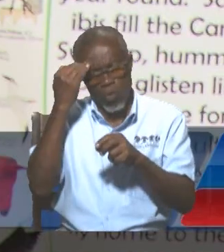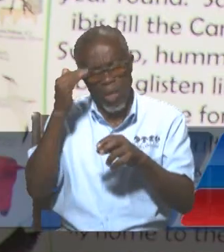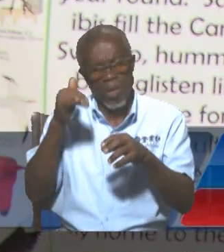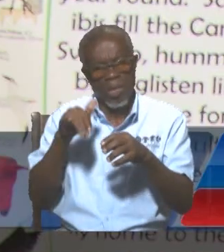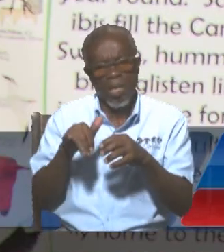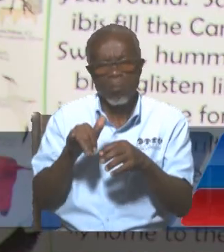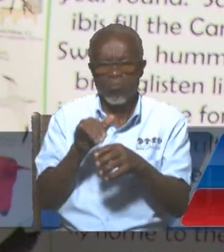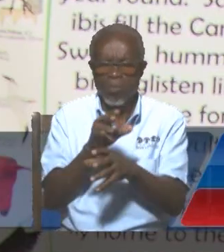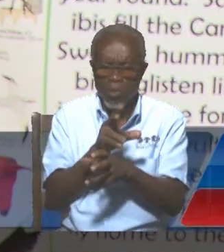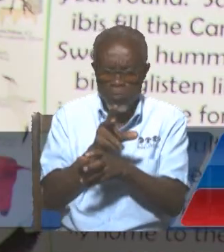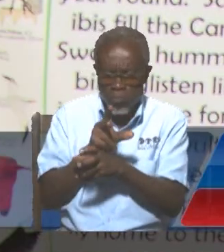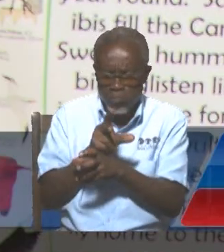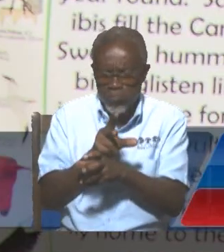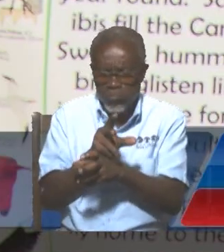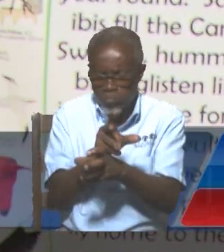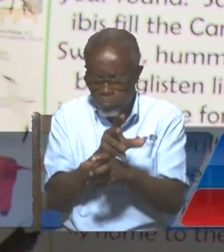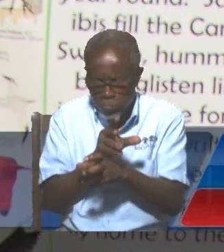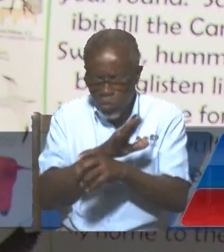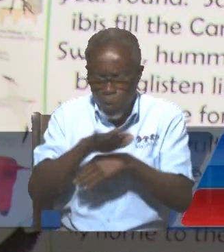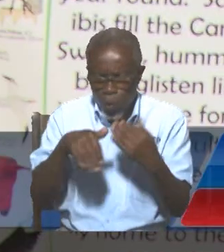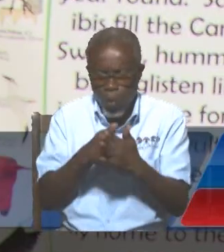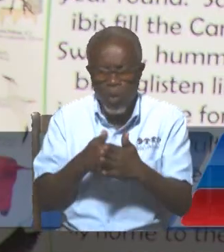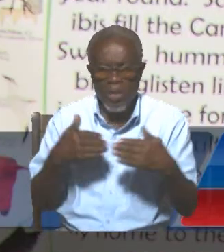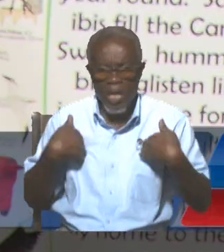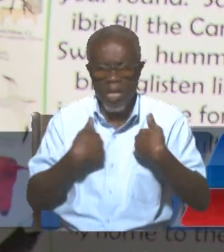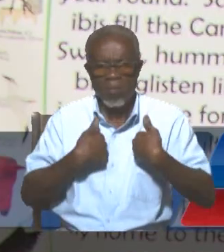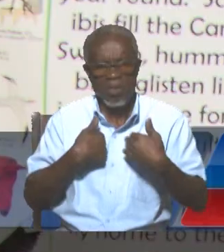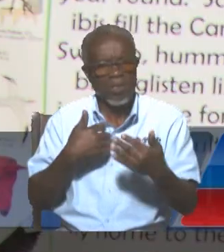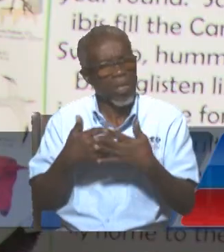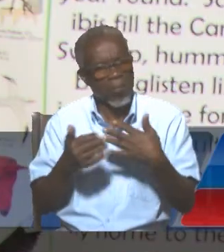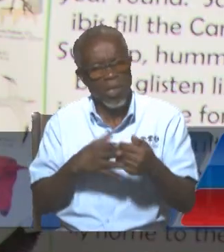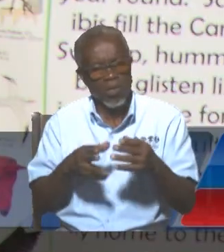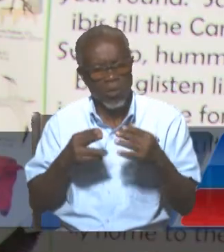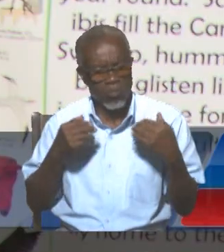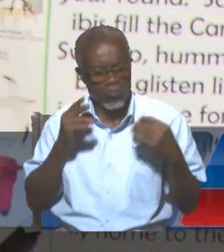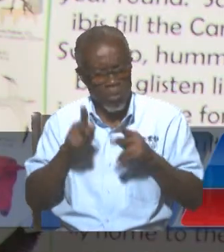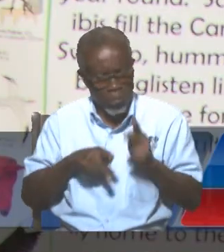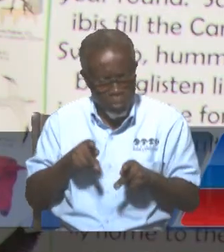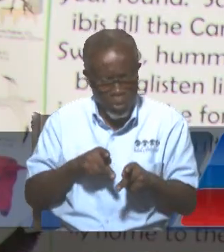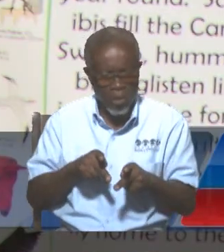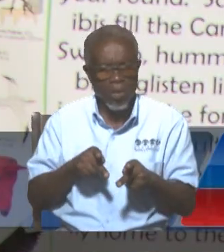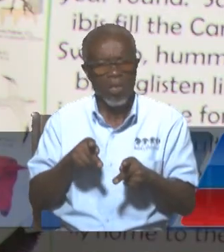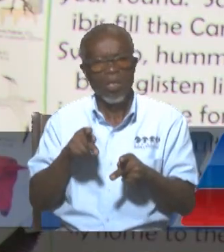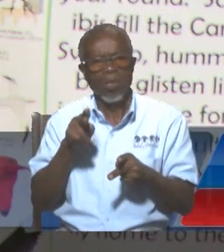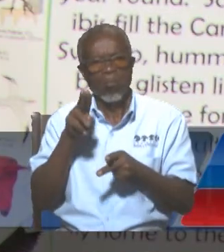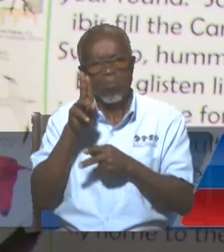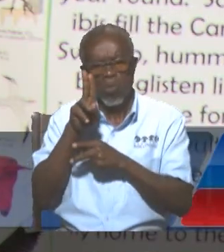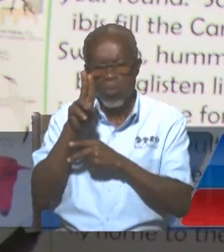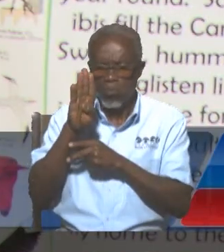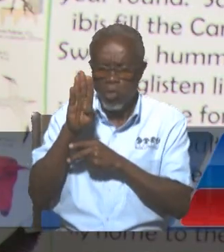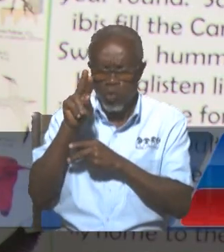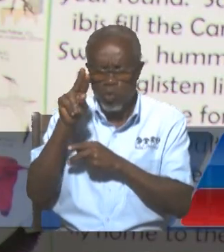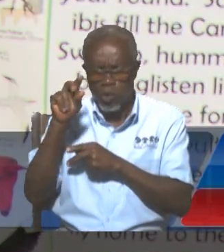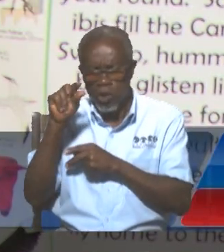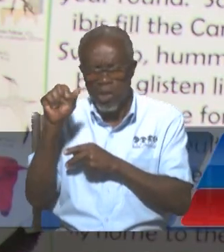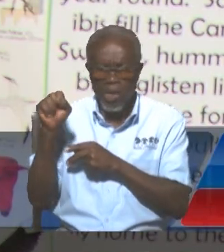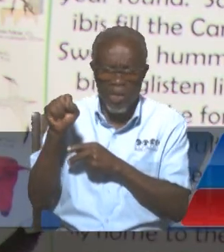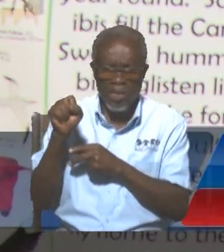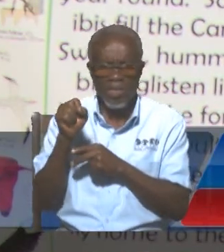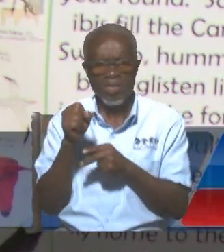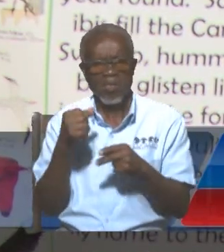So from trees, bees, birds, bugs, and humans. So I'm not going to tell you to give up your life, your house, your